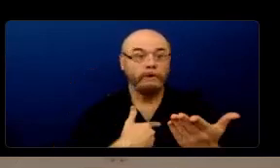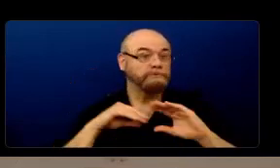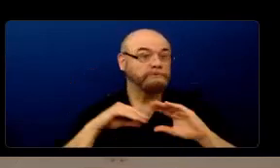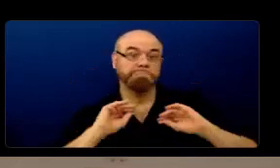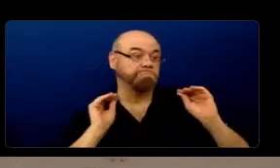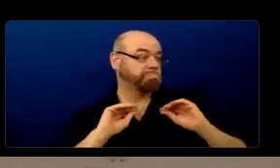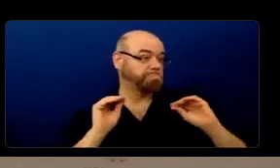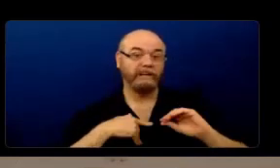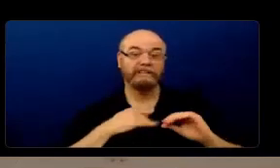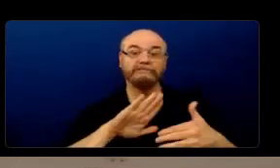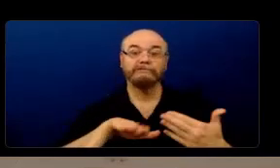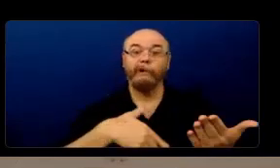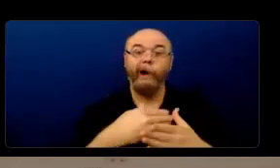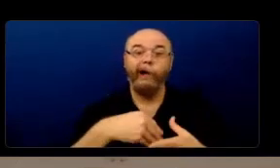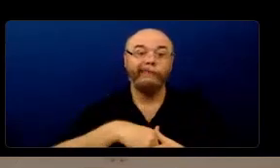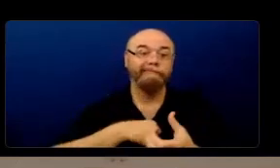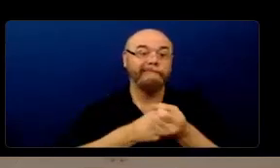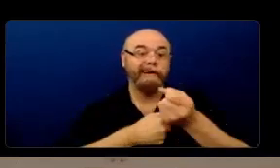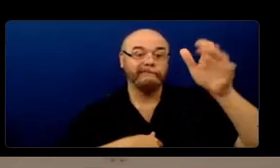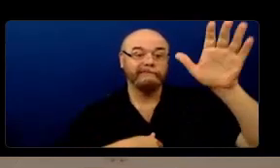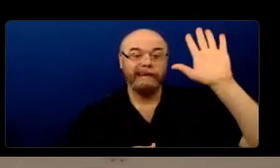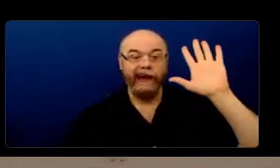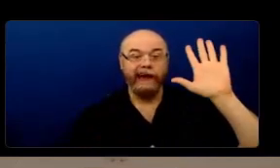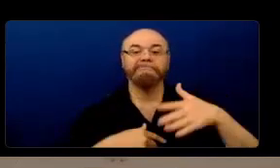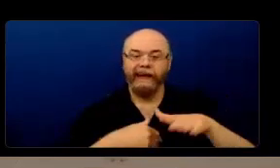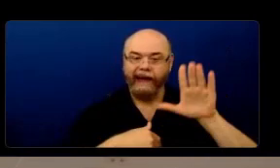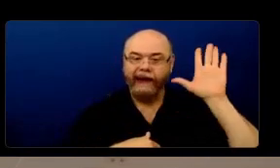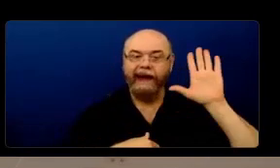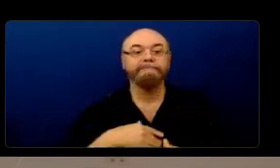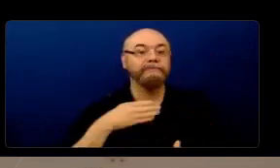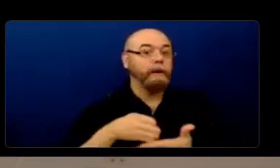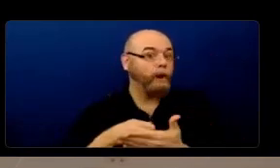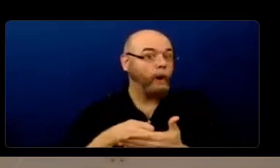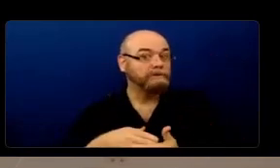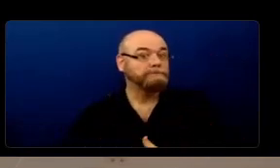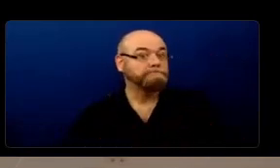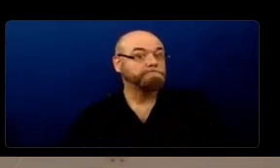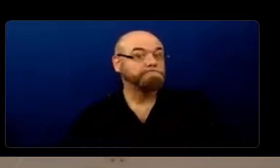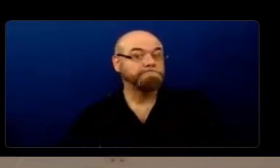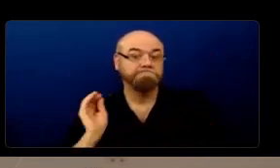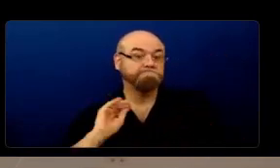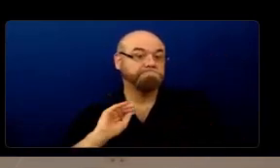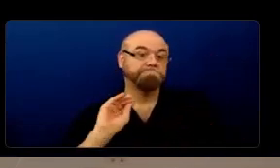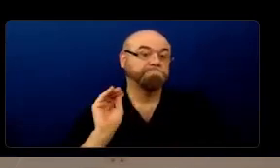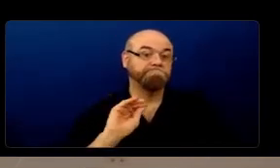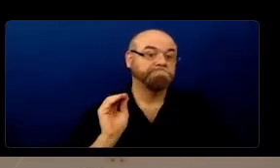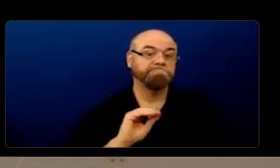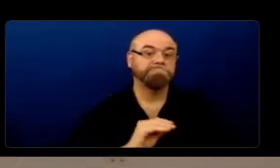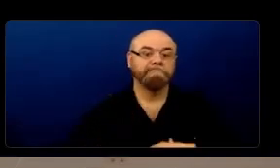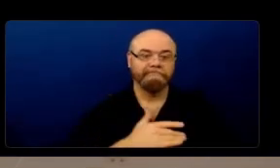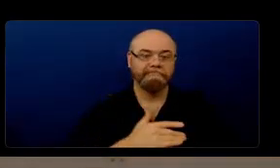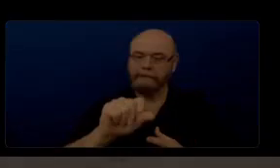favor, please say aye. Aye. All opposed? Okay, I am also a yes, meeting adjourned. Thank you all.